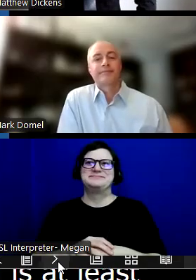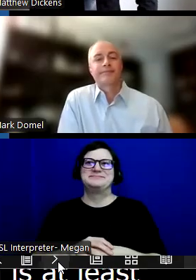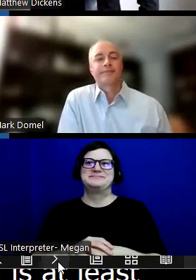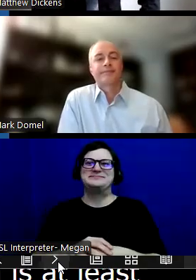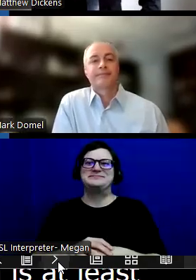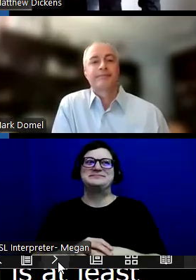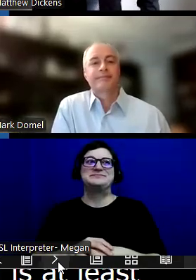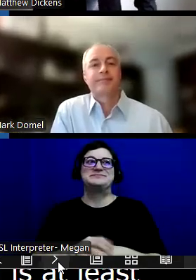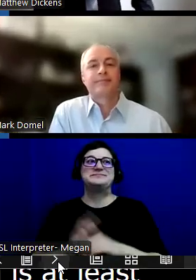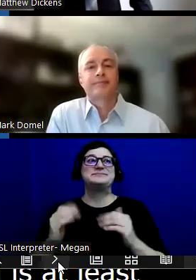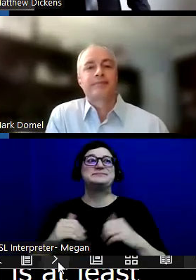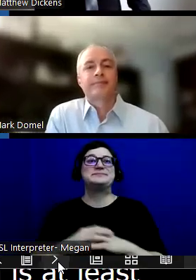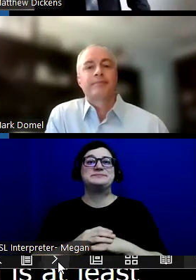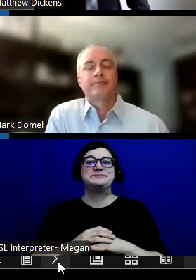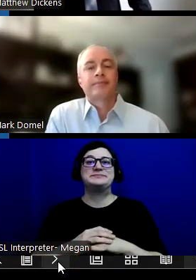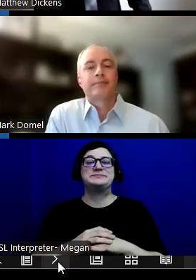Slide.